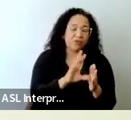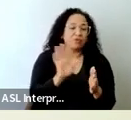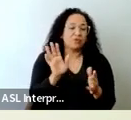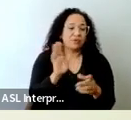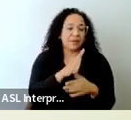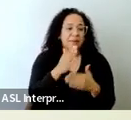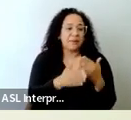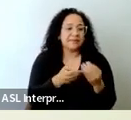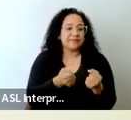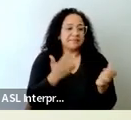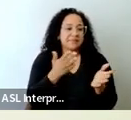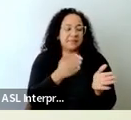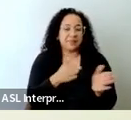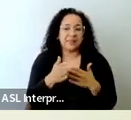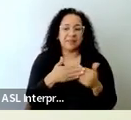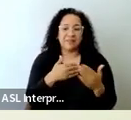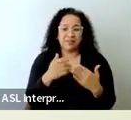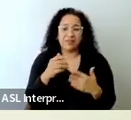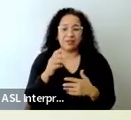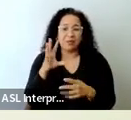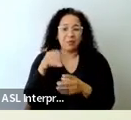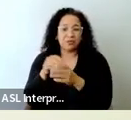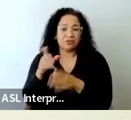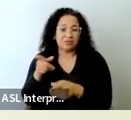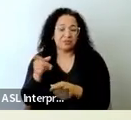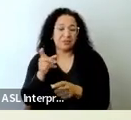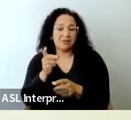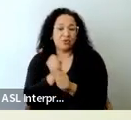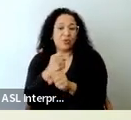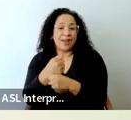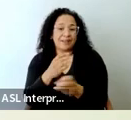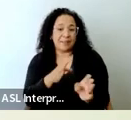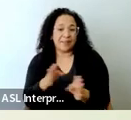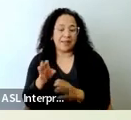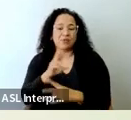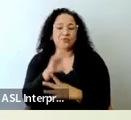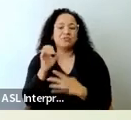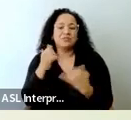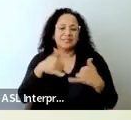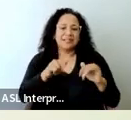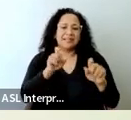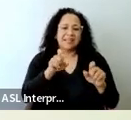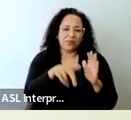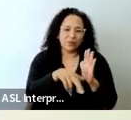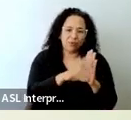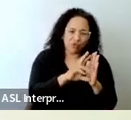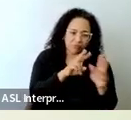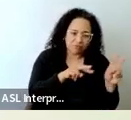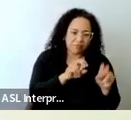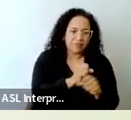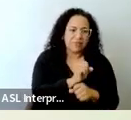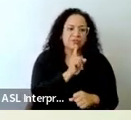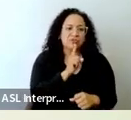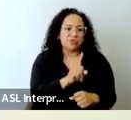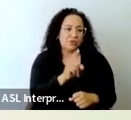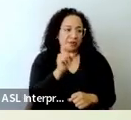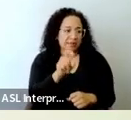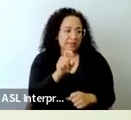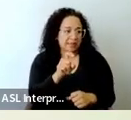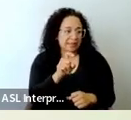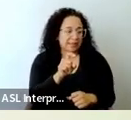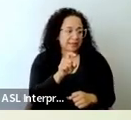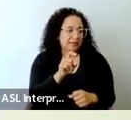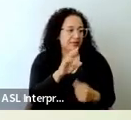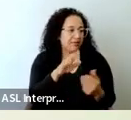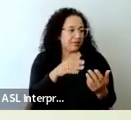plan. So even though the participant creates the spending plan, the regional center still needs to review it and ensure that it meets all